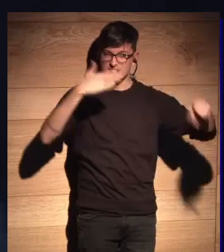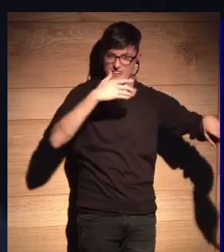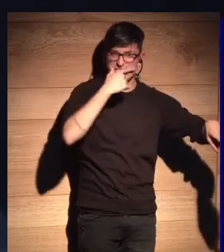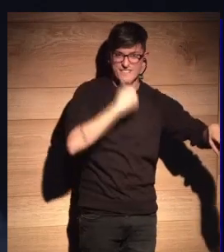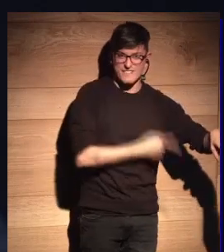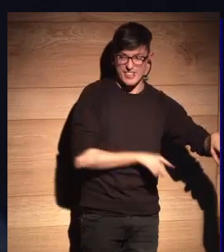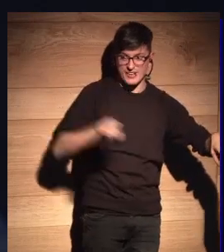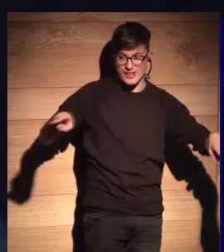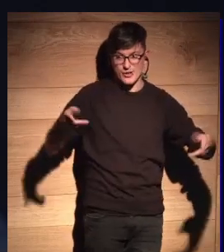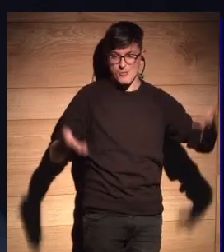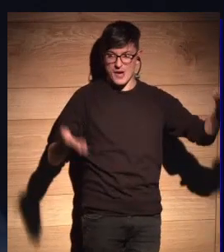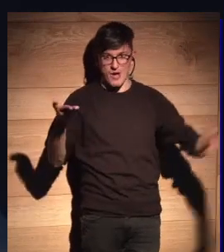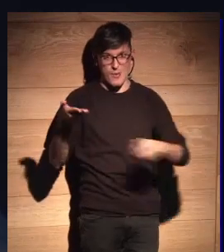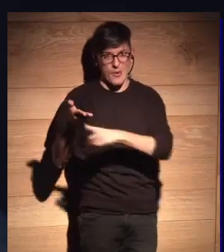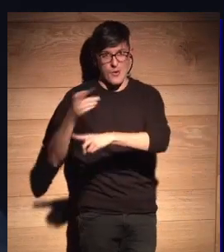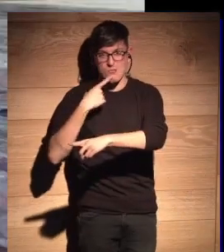is,